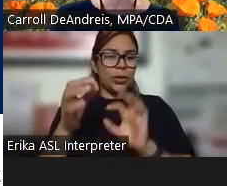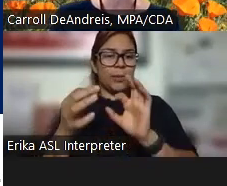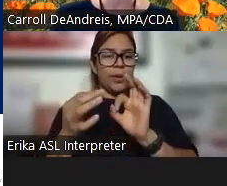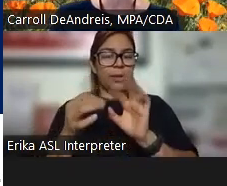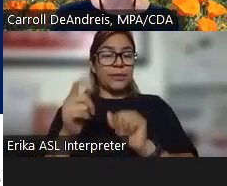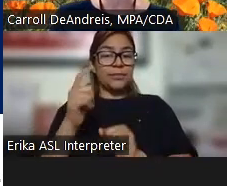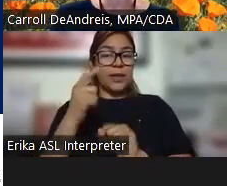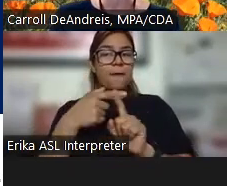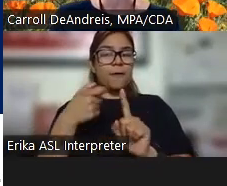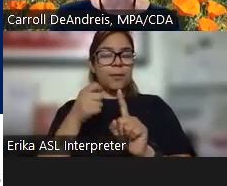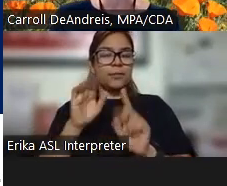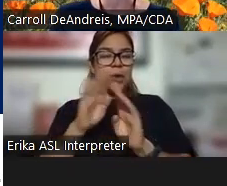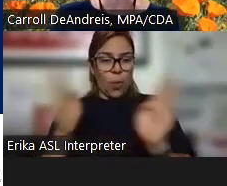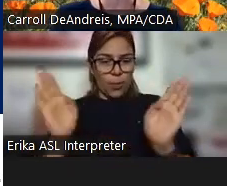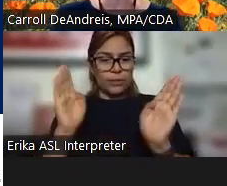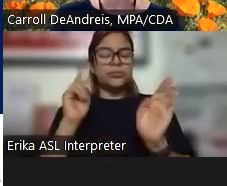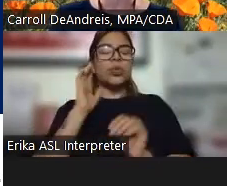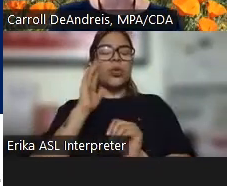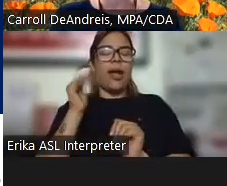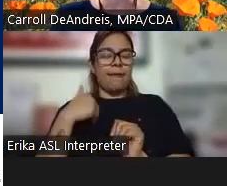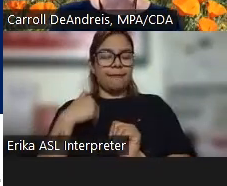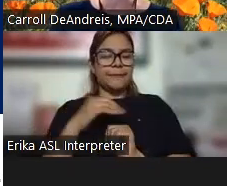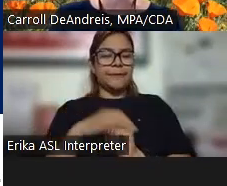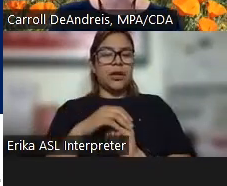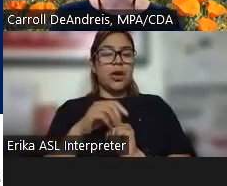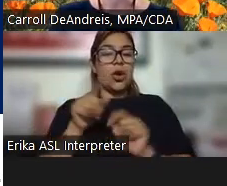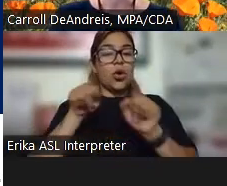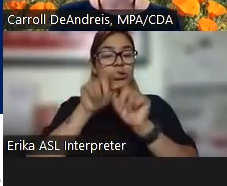Attendees joining by webinar can use the Q&A function